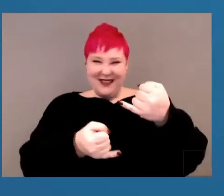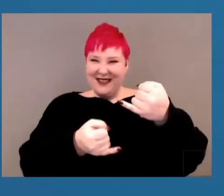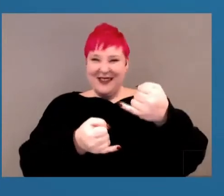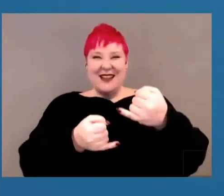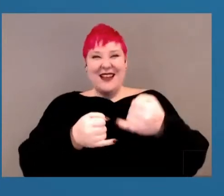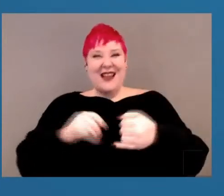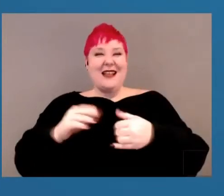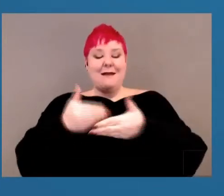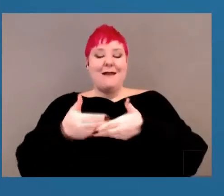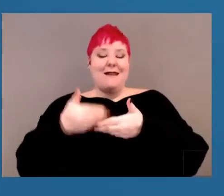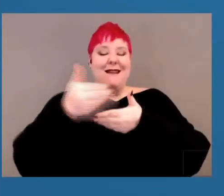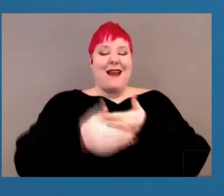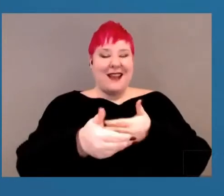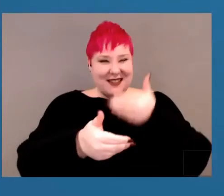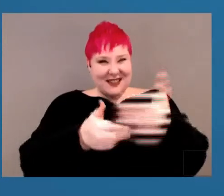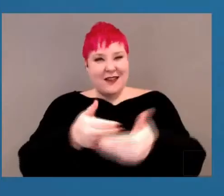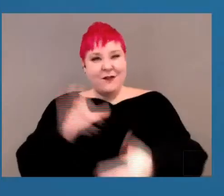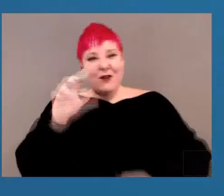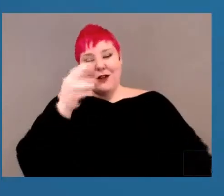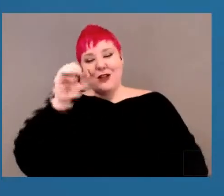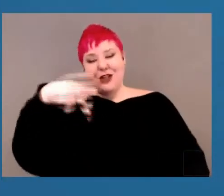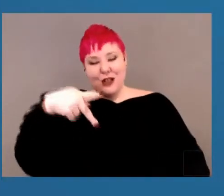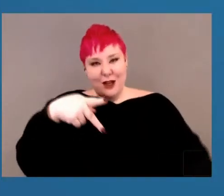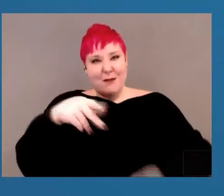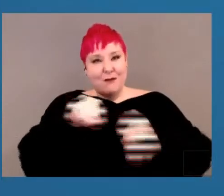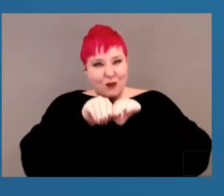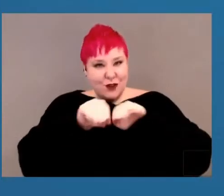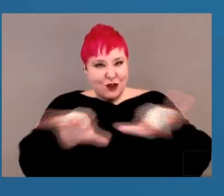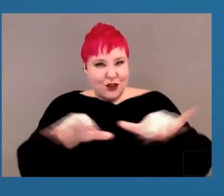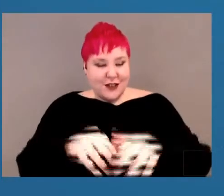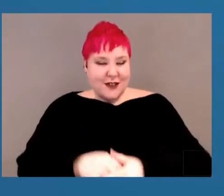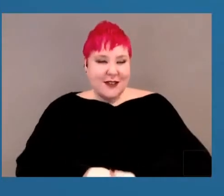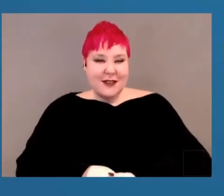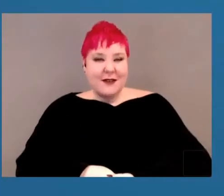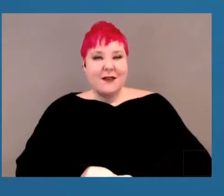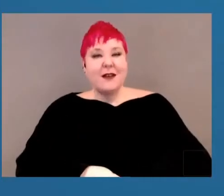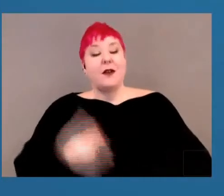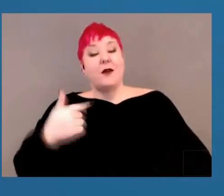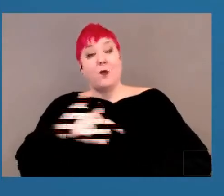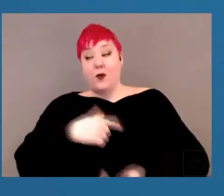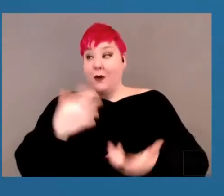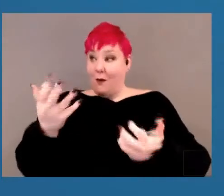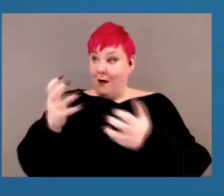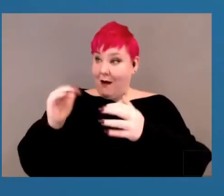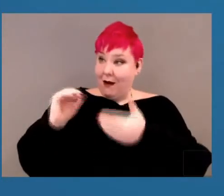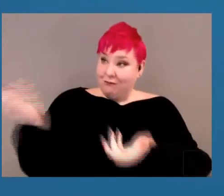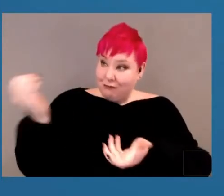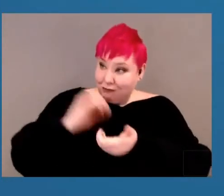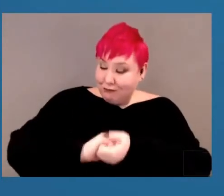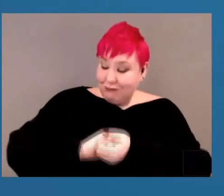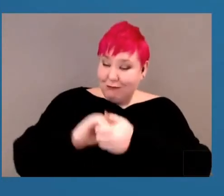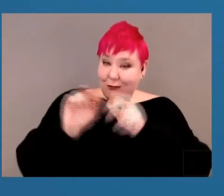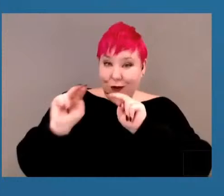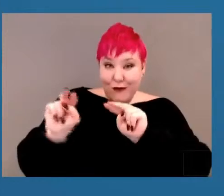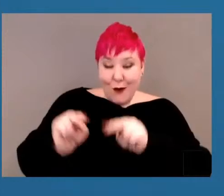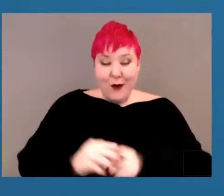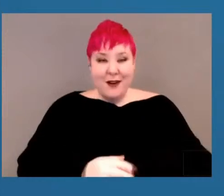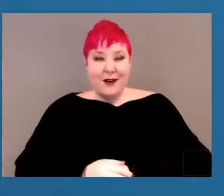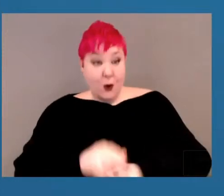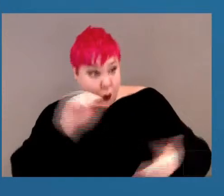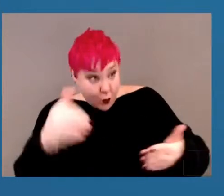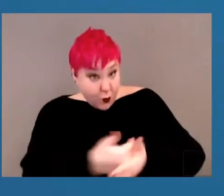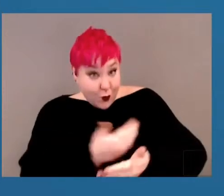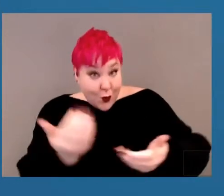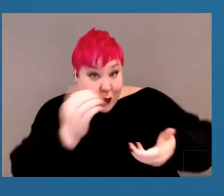chip resurgence. We look forward to working closely with our partners, engaging in new collaborations, and